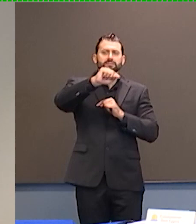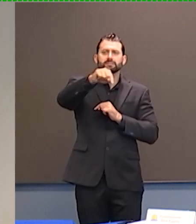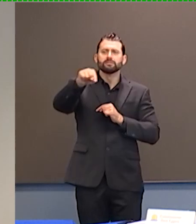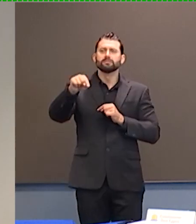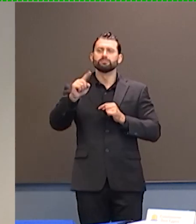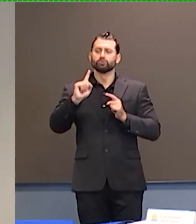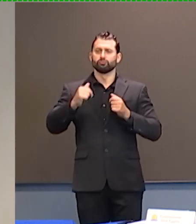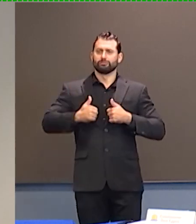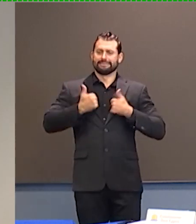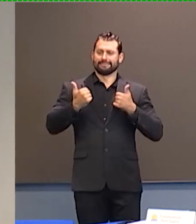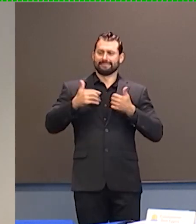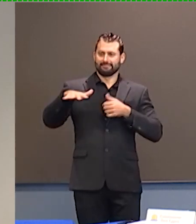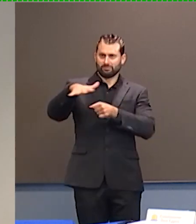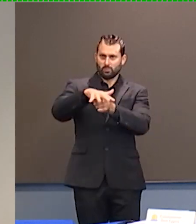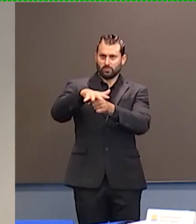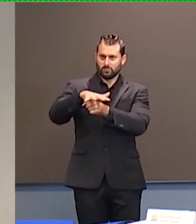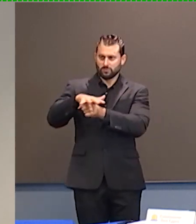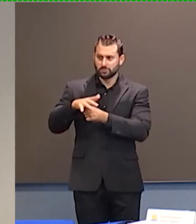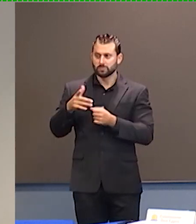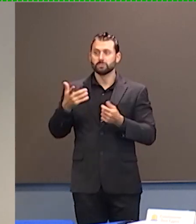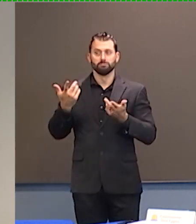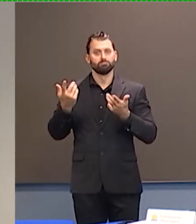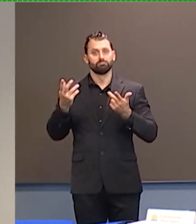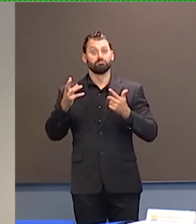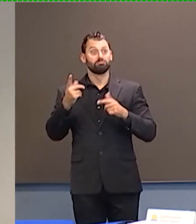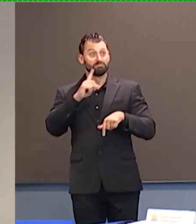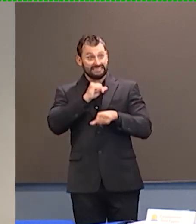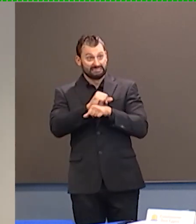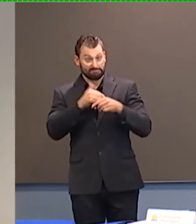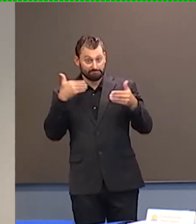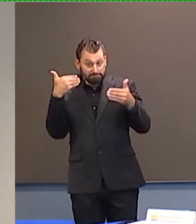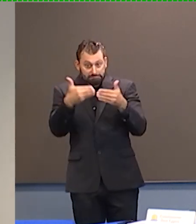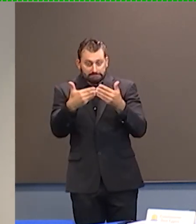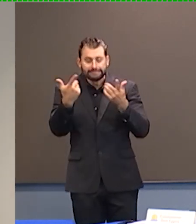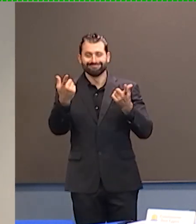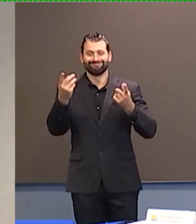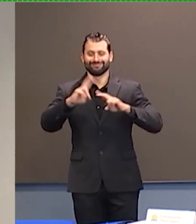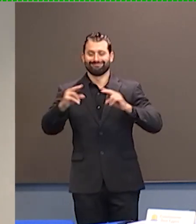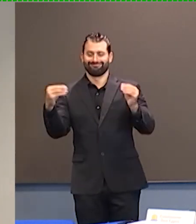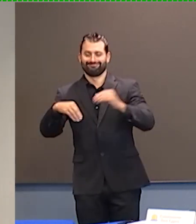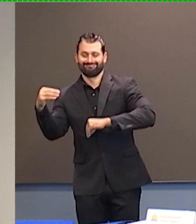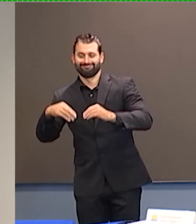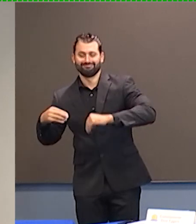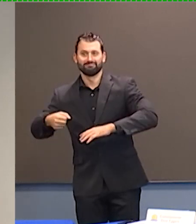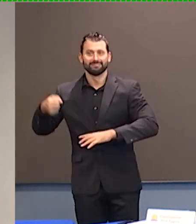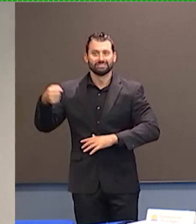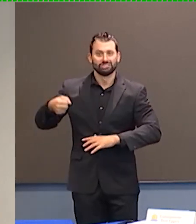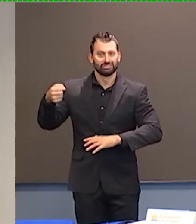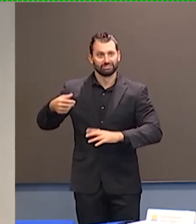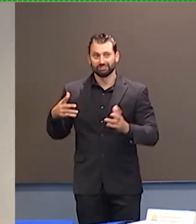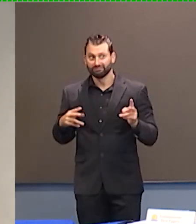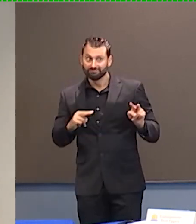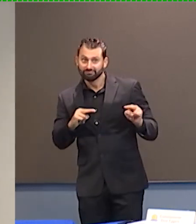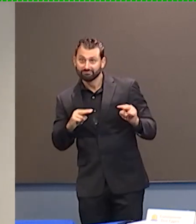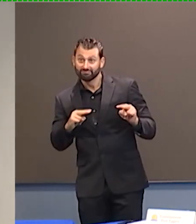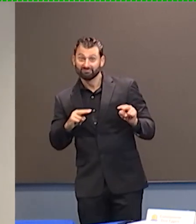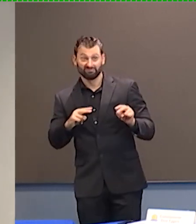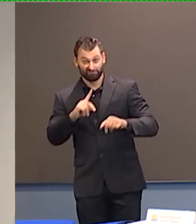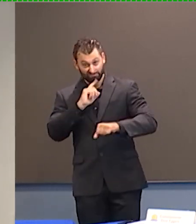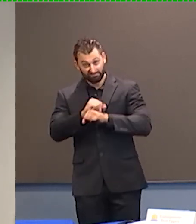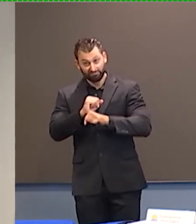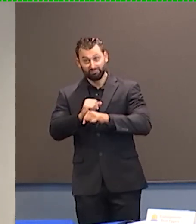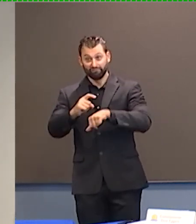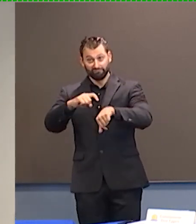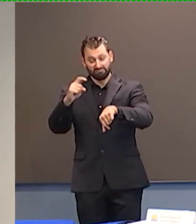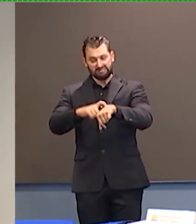if they were going to evacuate it does take time and this is why we're leaning forward we want to have everything in place if we need to pull